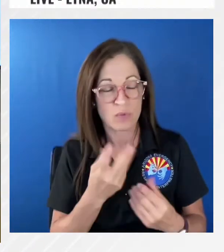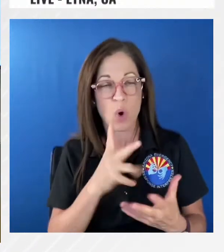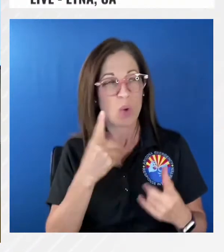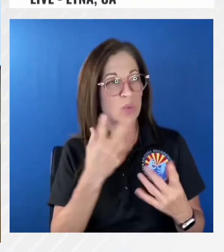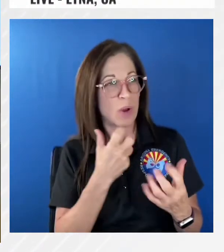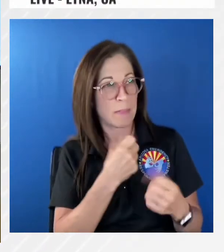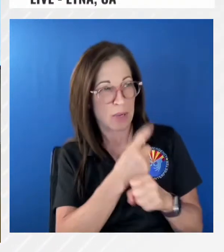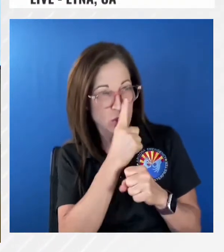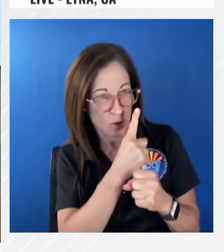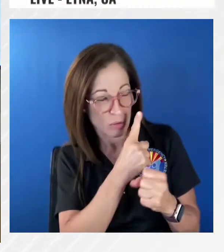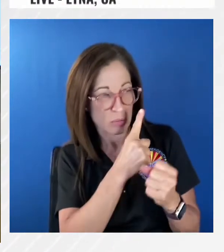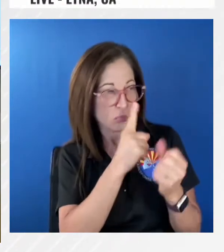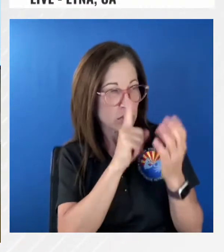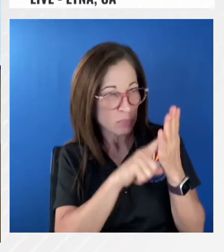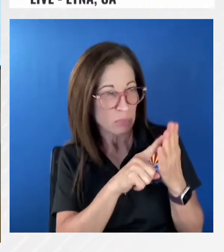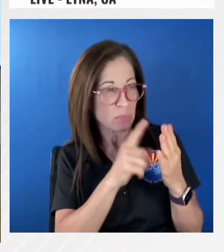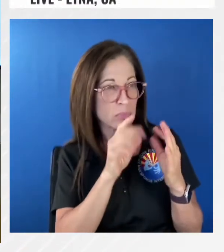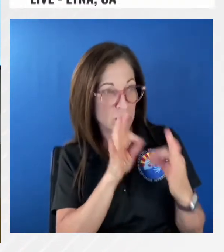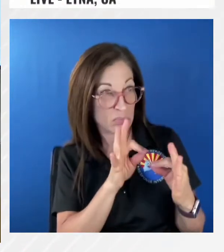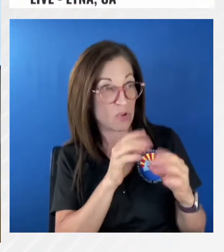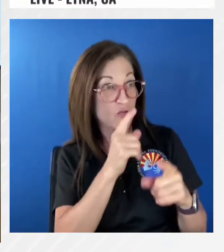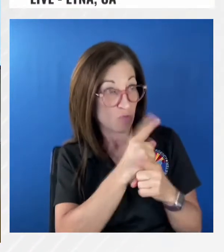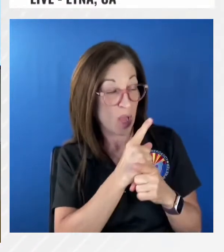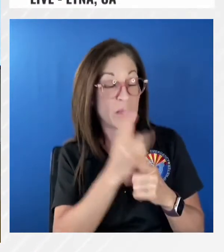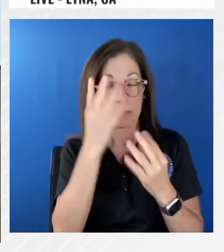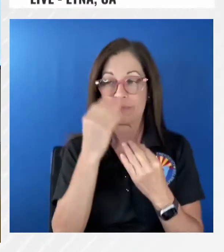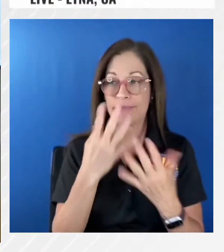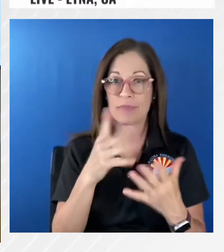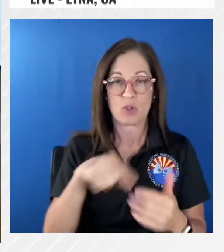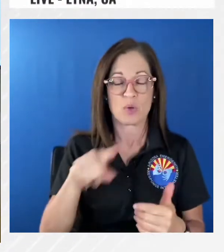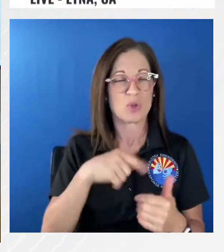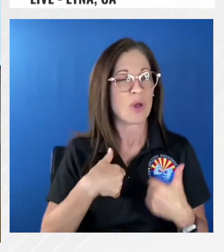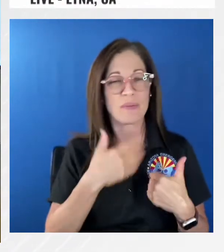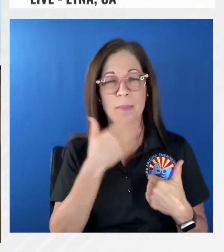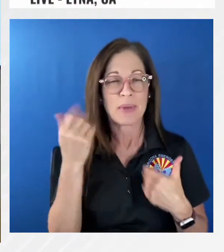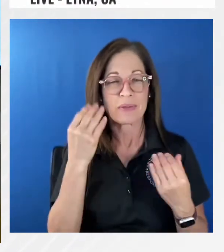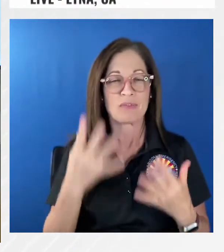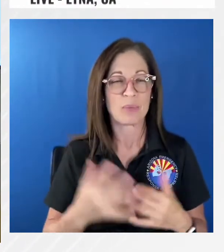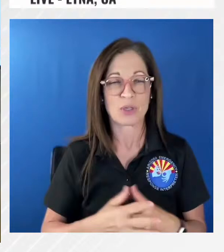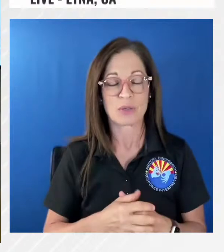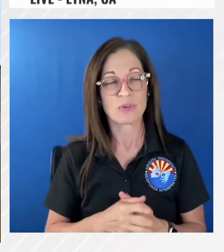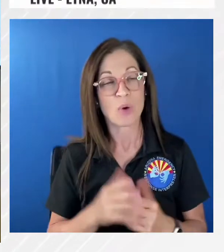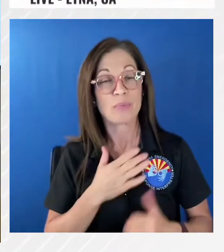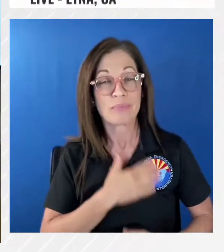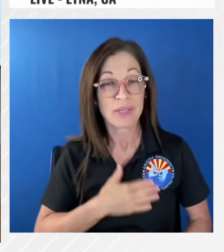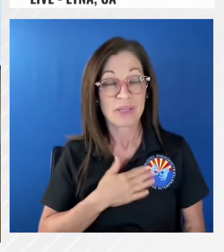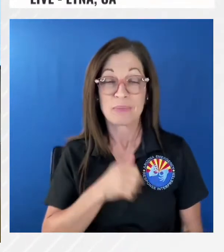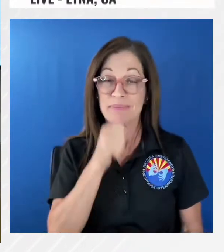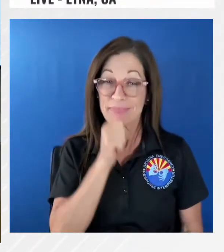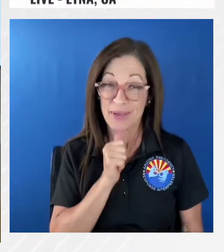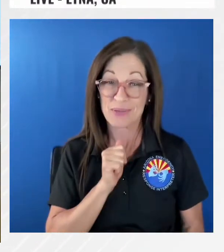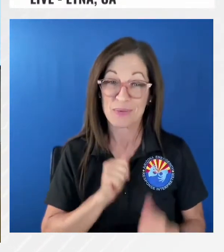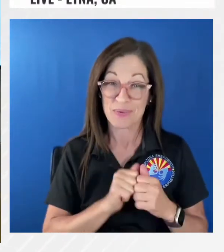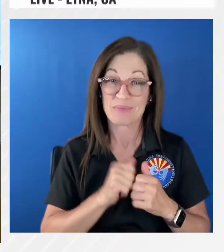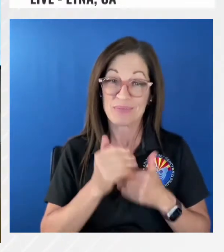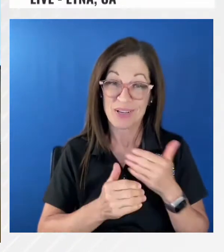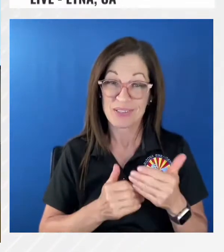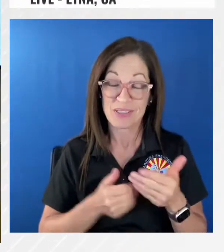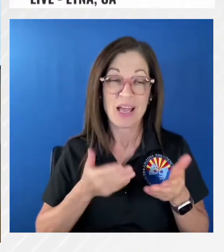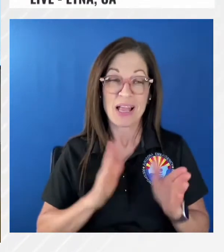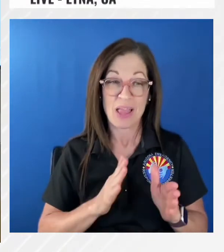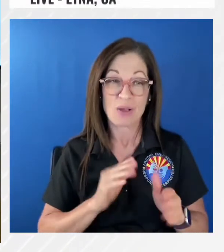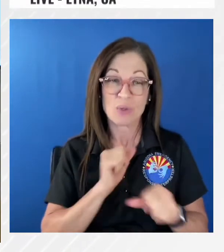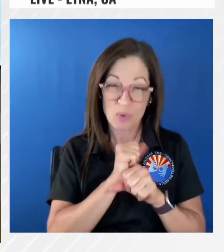out to you so that you have the latest and greatest information. So be patient with the process. Let us work through, as the sheriff